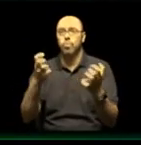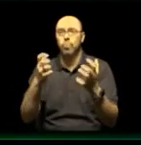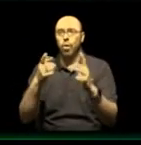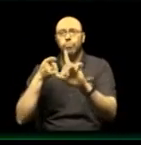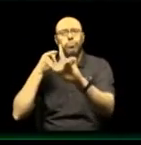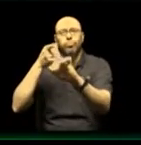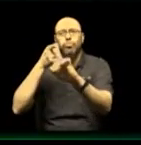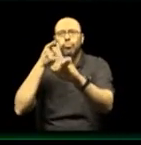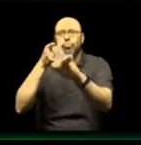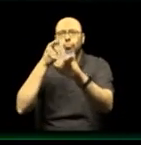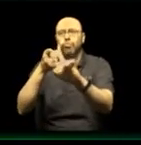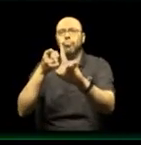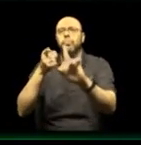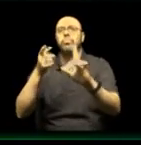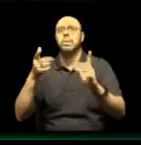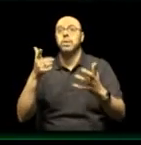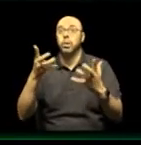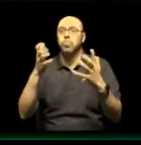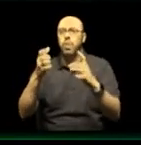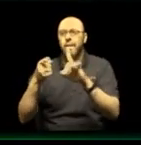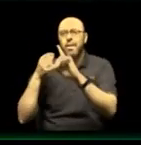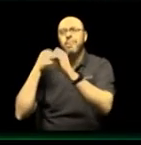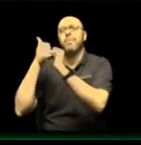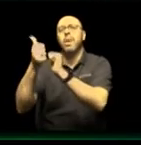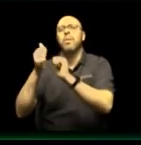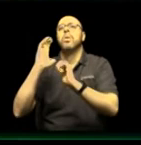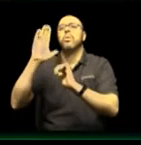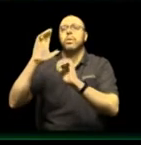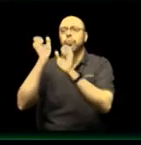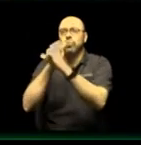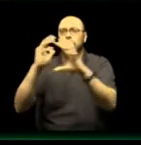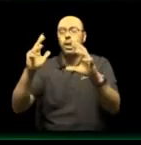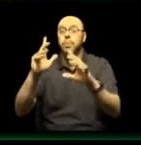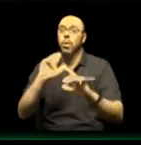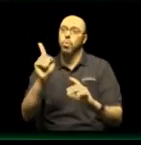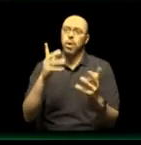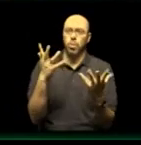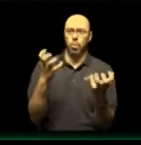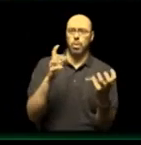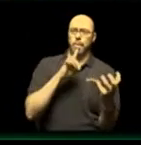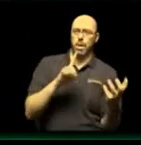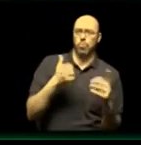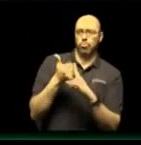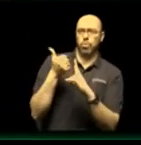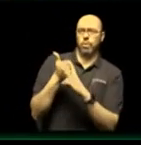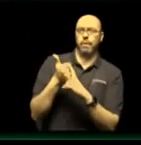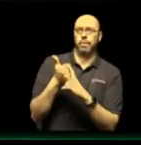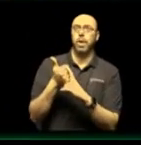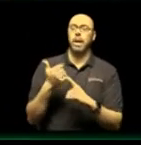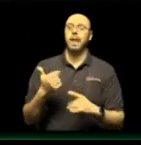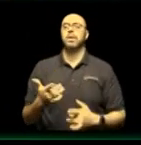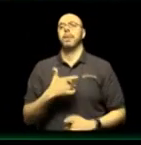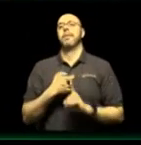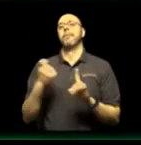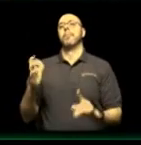if you want to follow your dreams, where you want the future's going to be, it comes from the